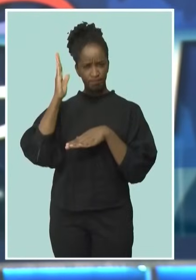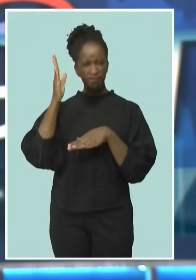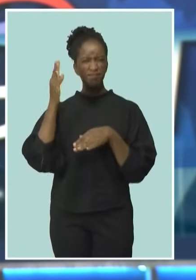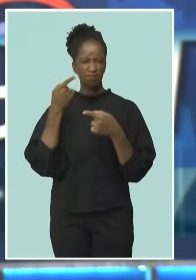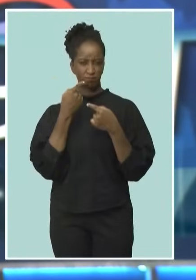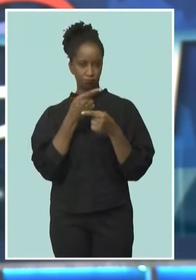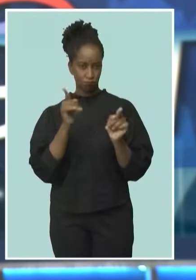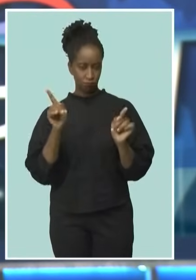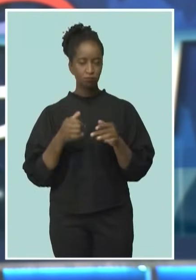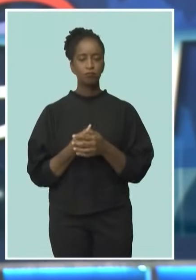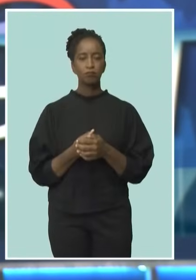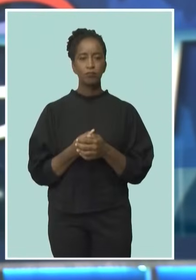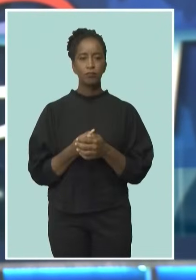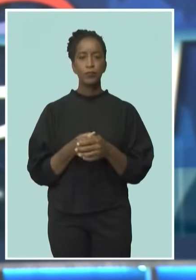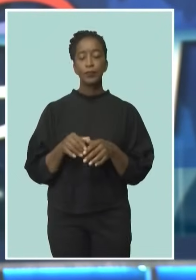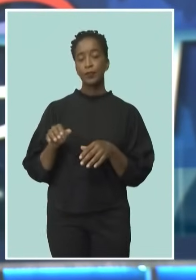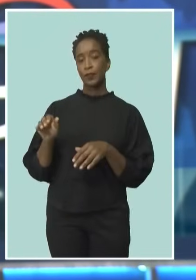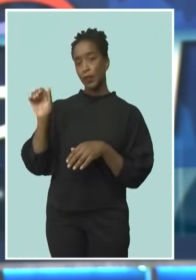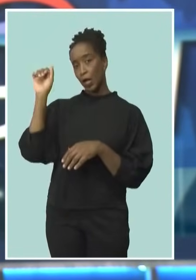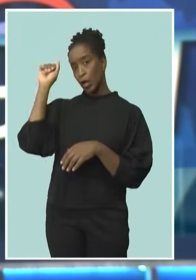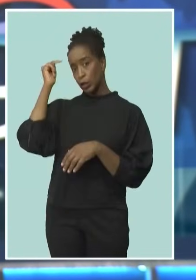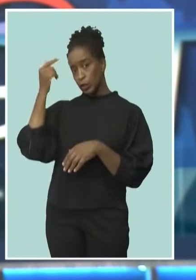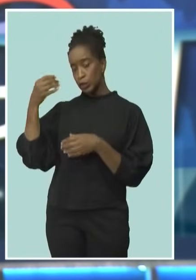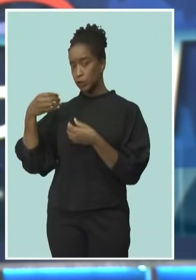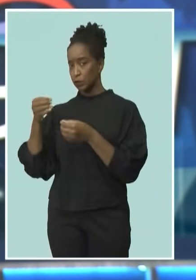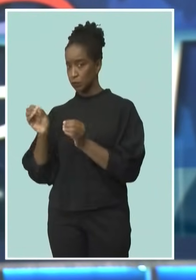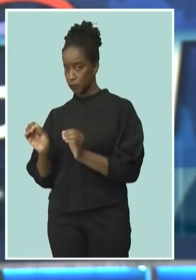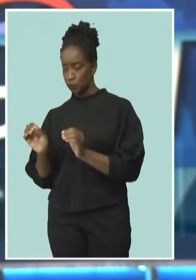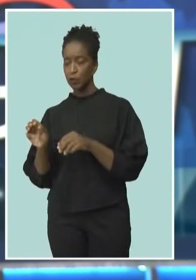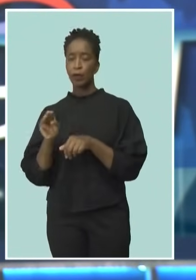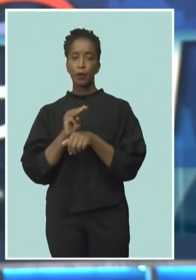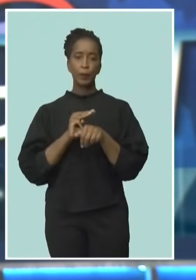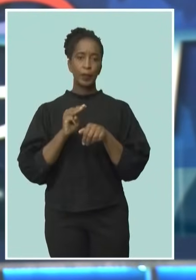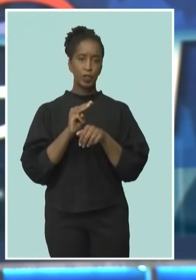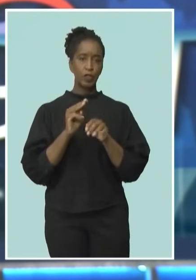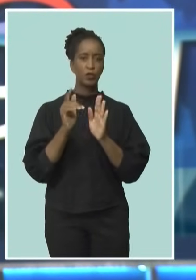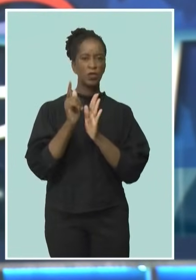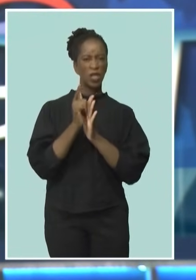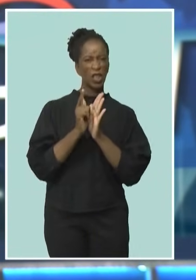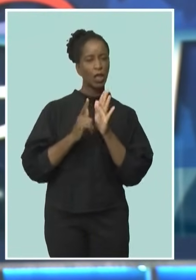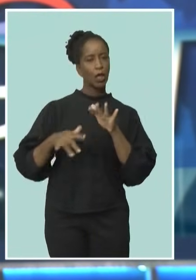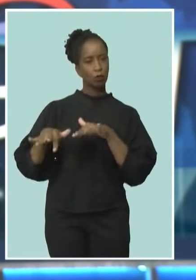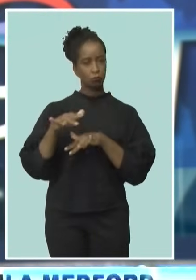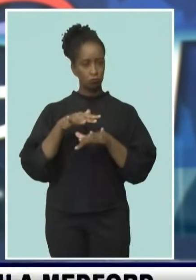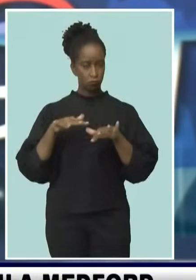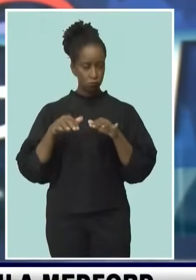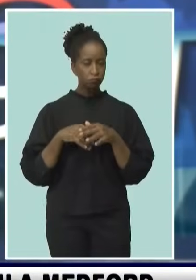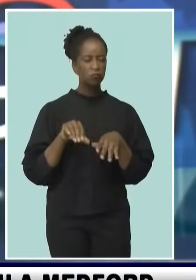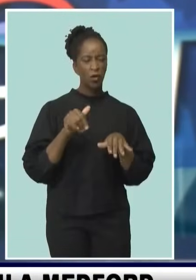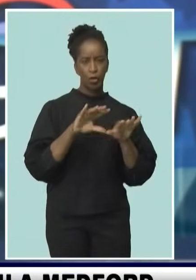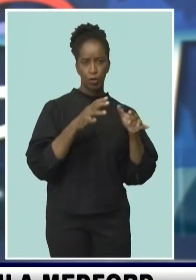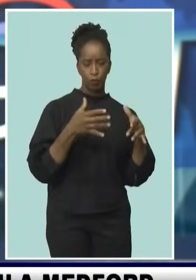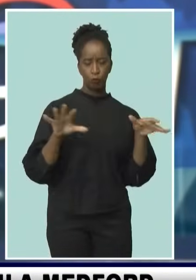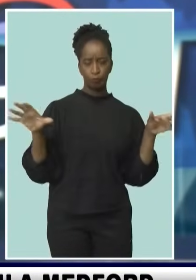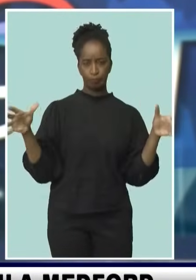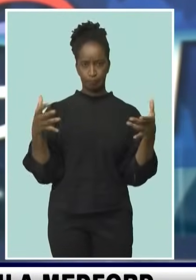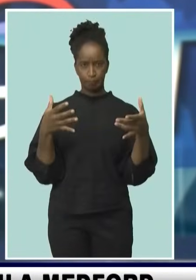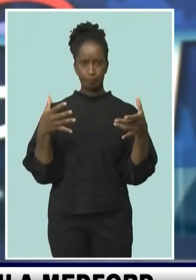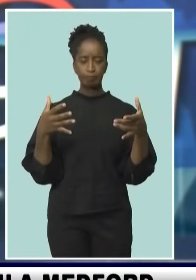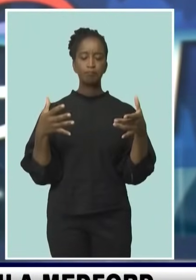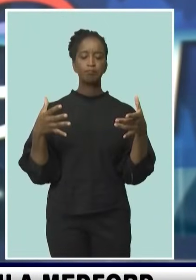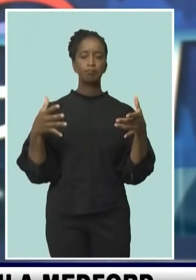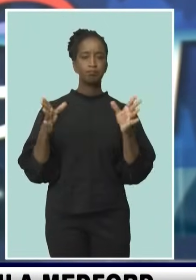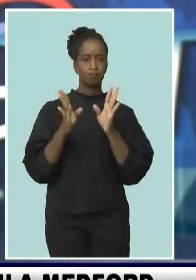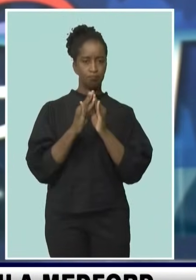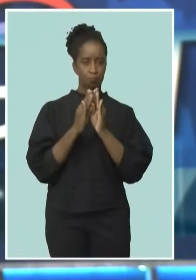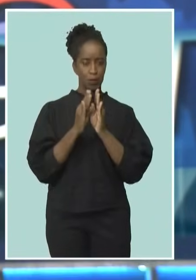Association and the Office of the Attorney General and Ministry of Legal Affairs at the Wyndham Grand Barbados, Sam Lord's Castle. Anesta Henry has